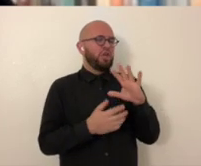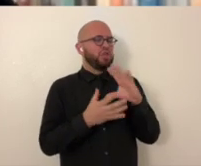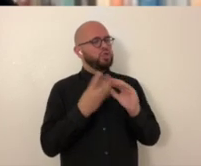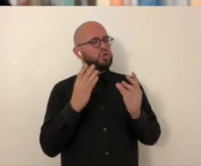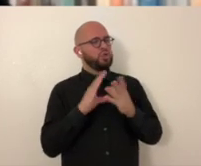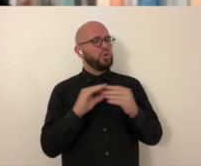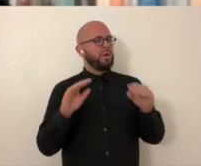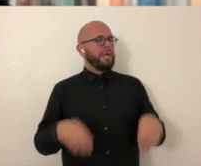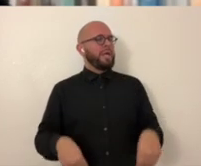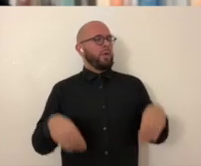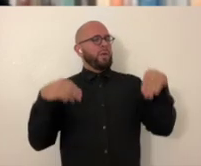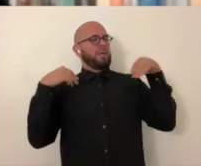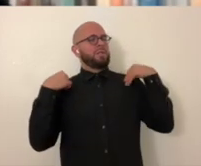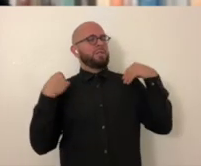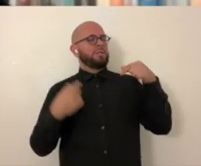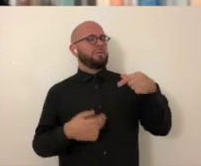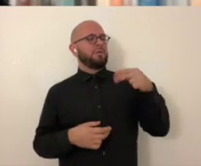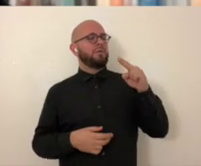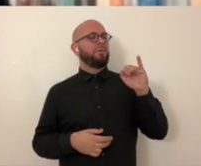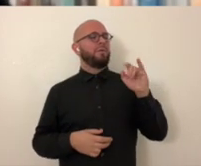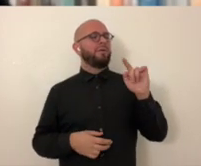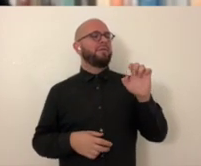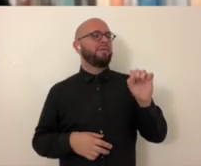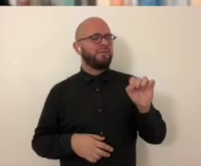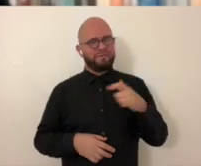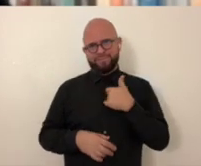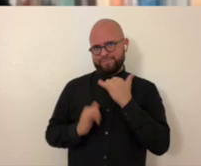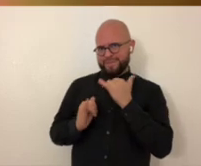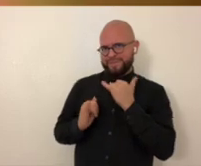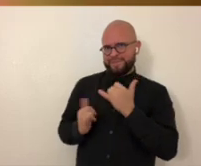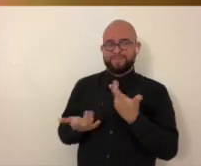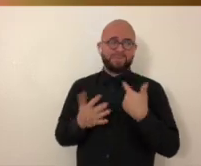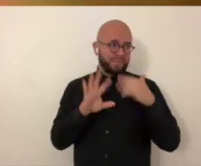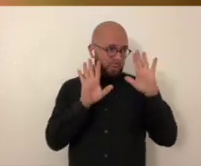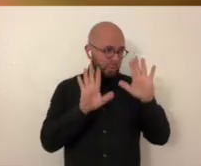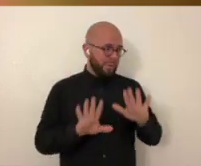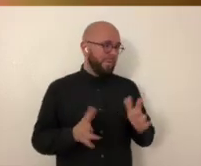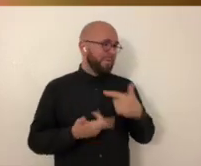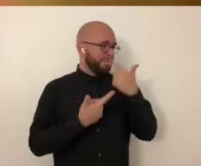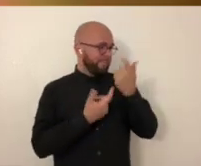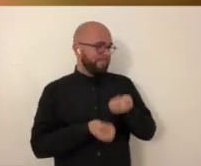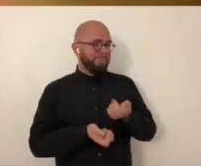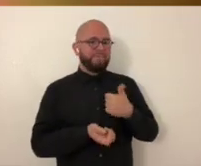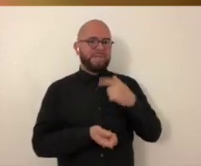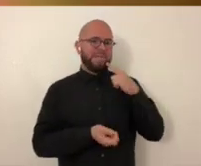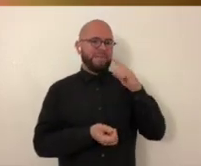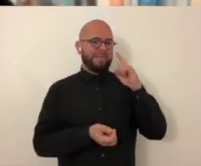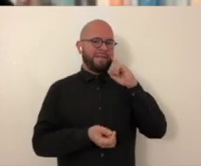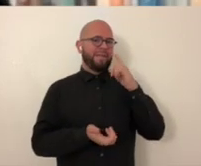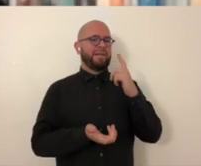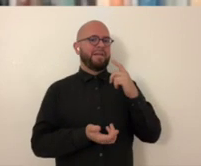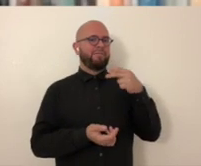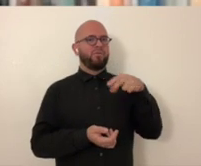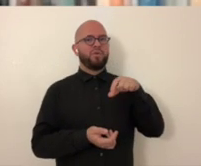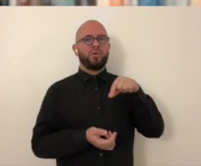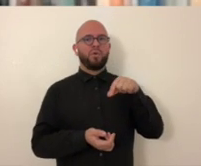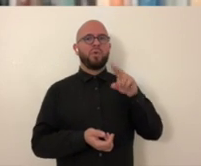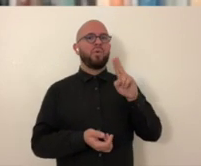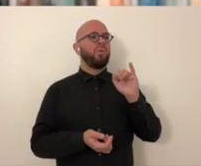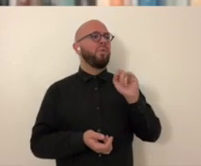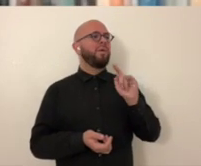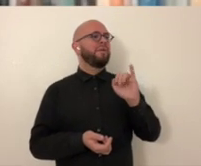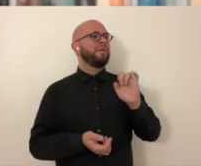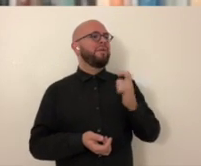I love story quilts, so Yeah, me too. that's wonderful. That's interesting. I